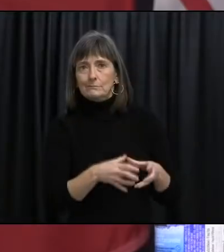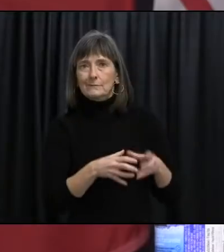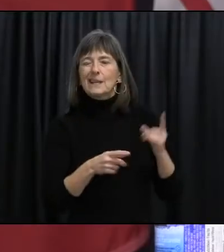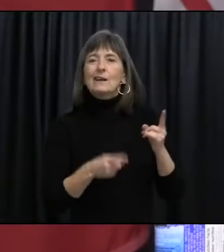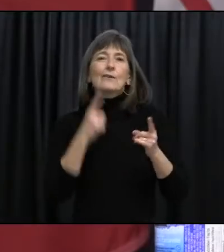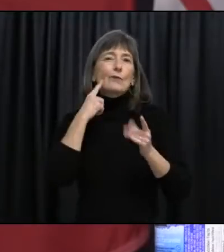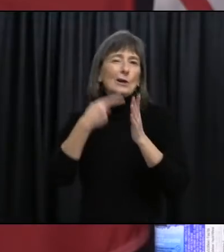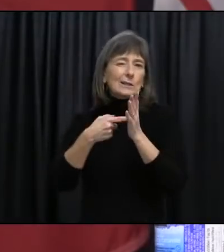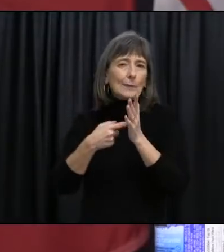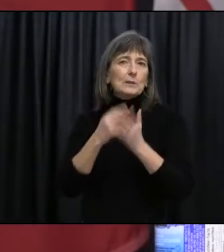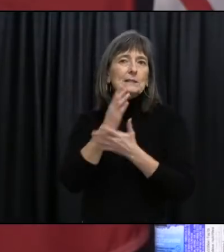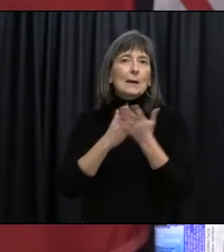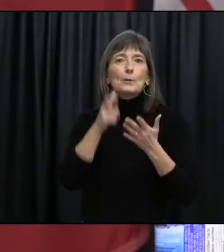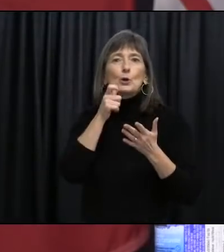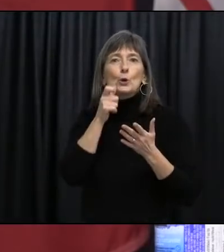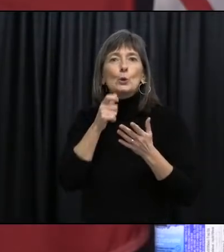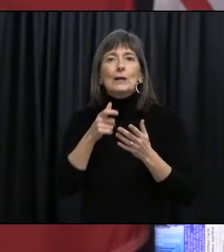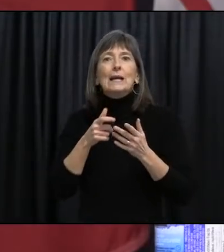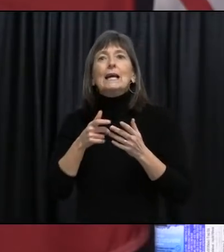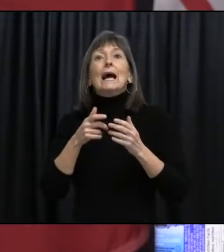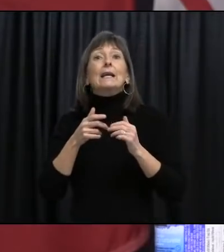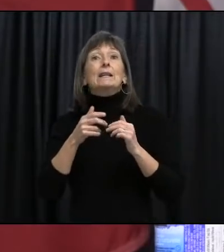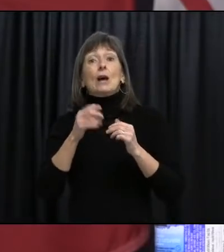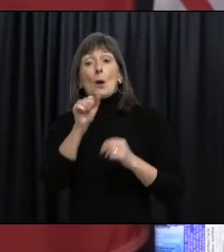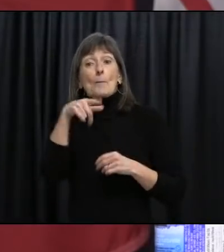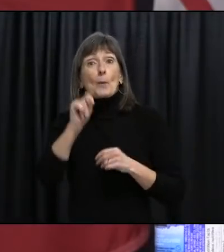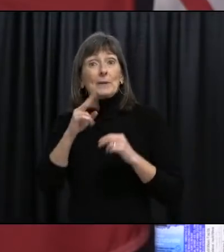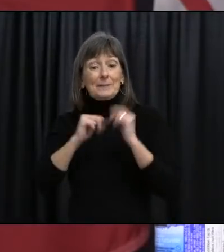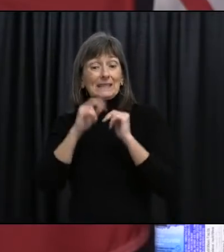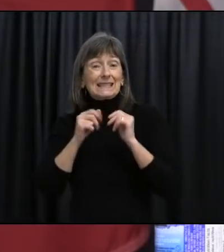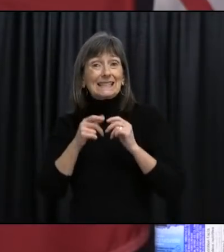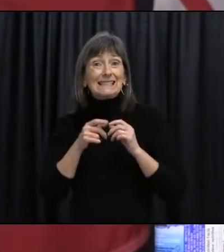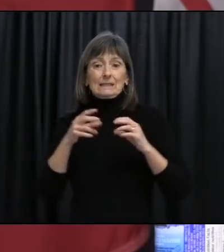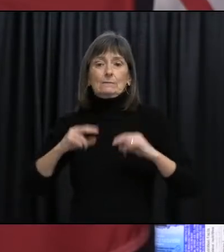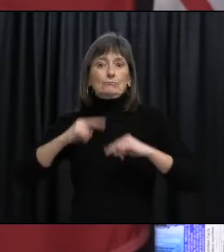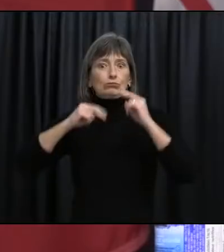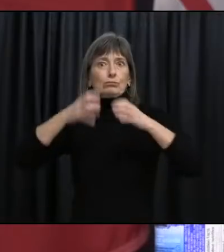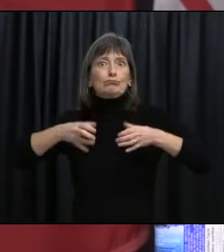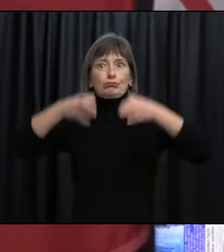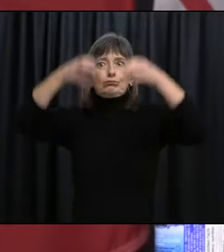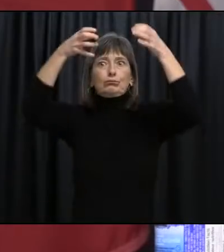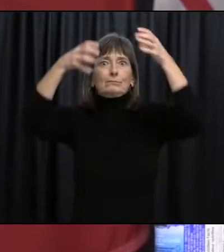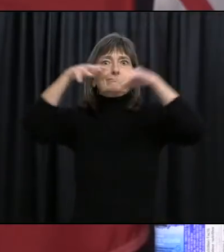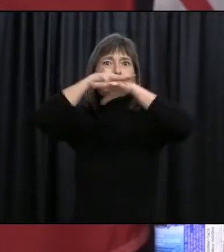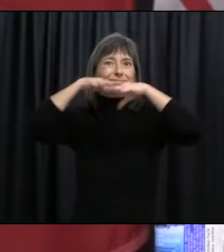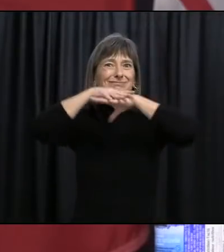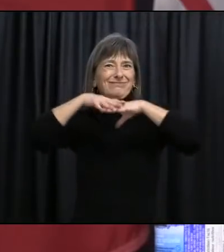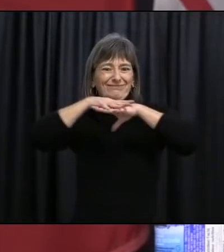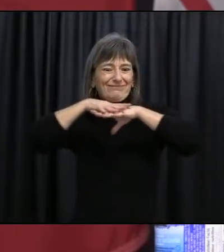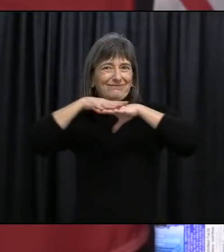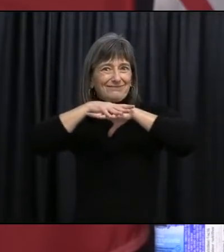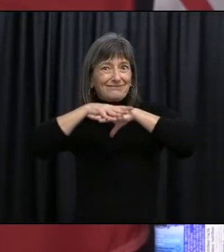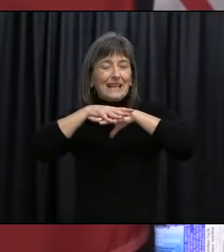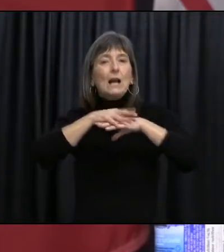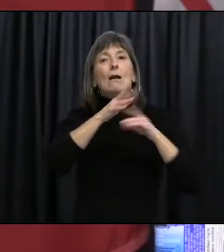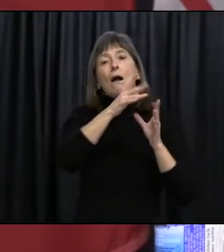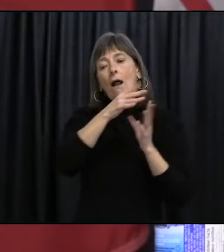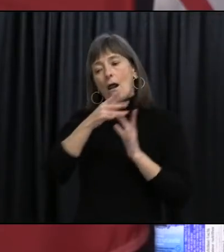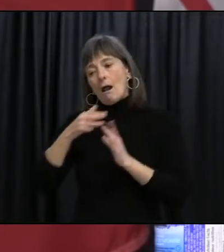incongruent living arrangements, and then at some point later on, we work our way down to what's often called the general